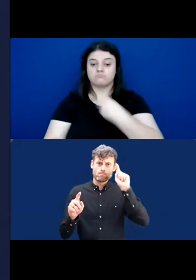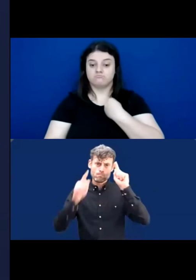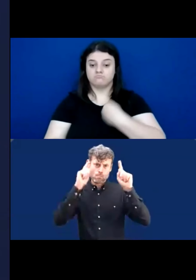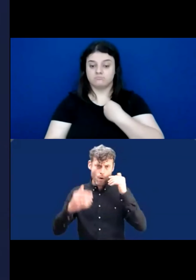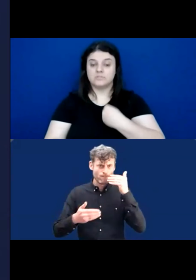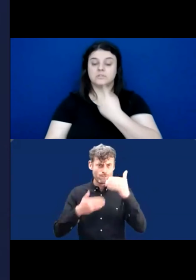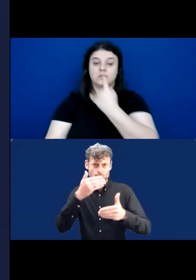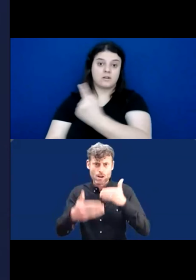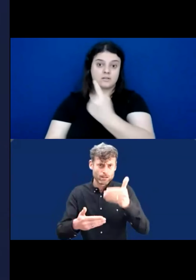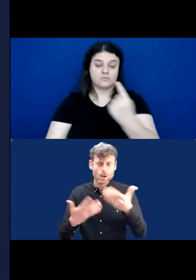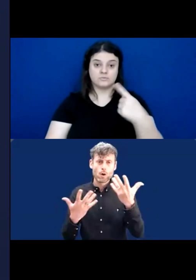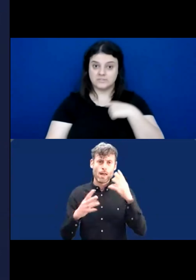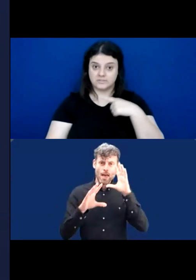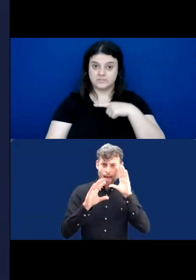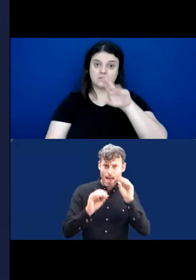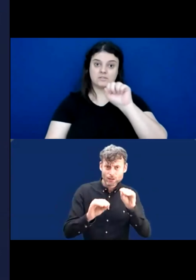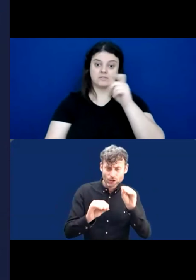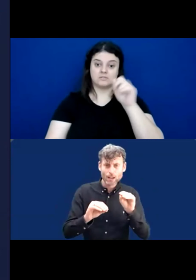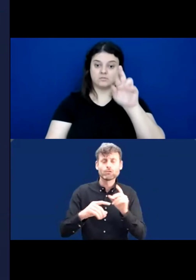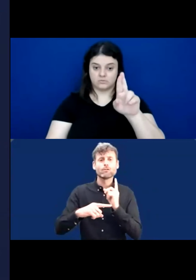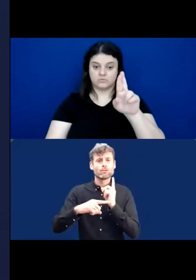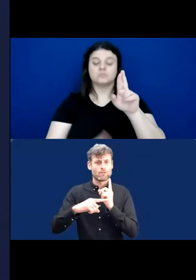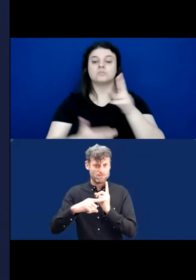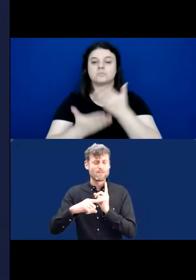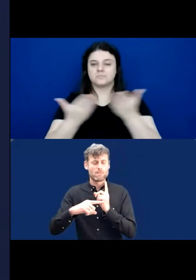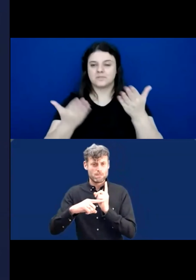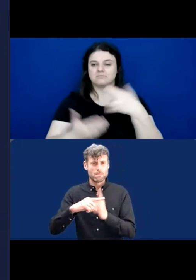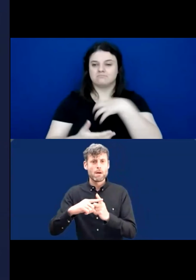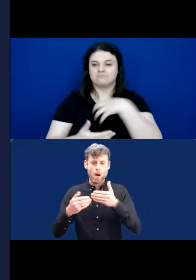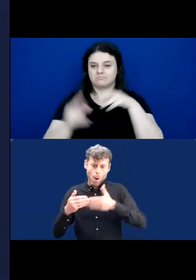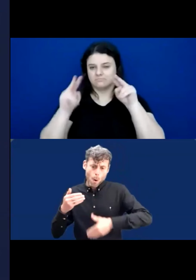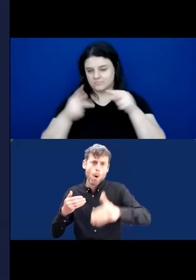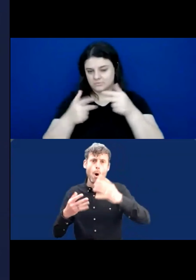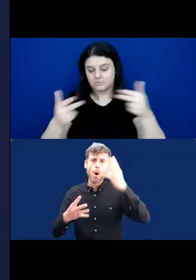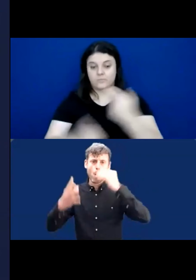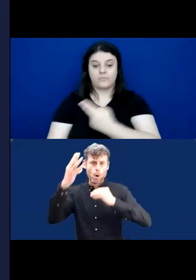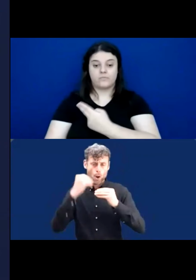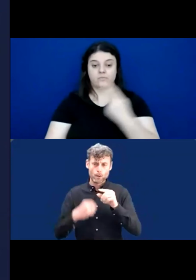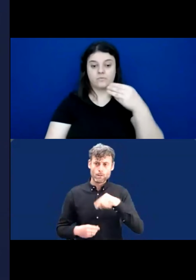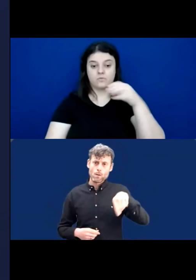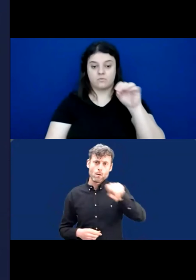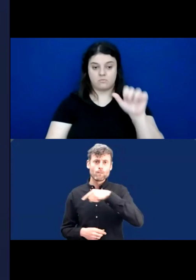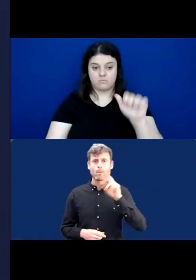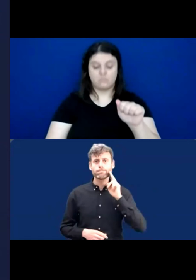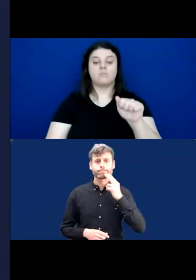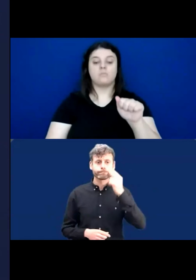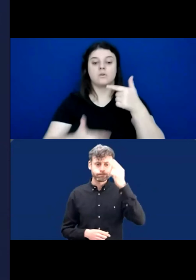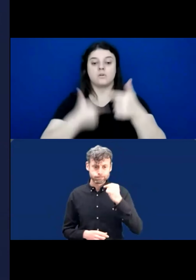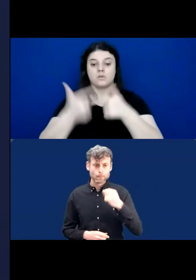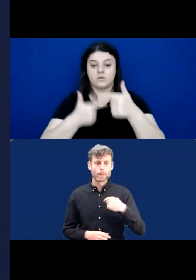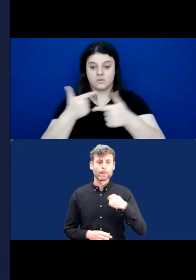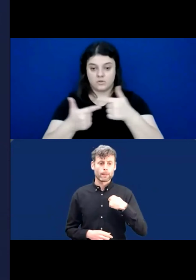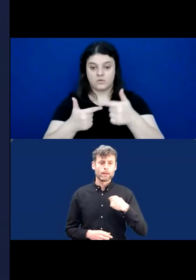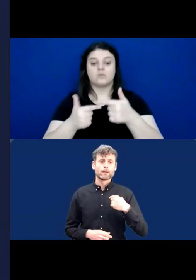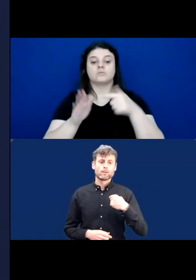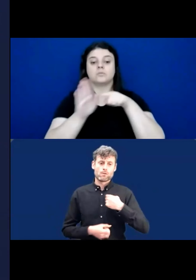Individuals with Dual Sensory Loss. My name is Moa Wahlqvist, and I work as a researcher at